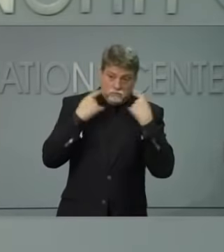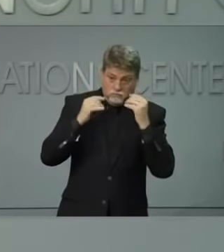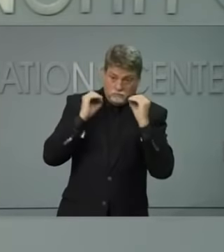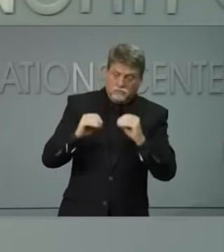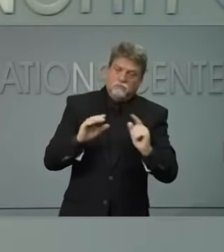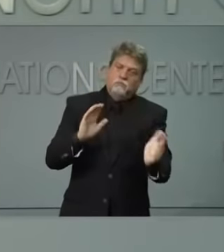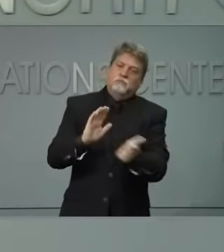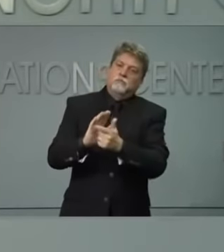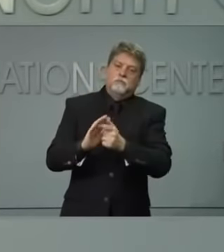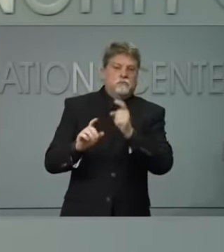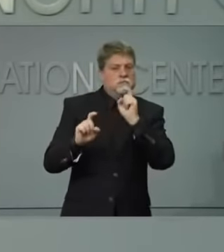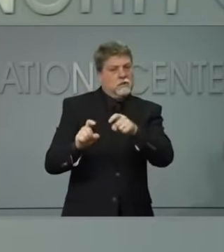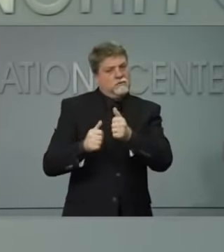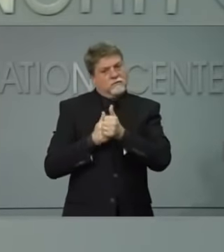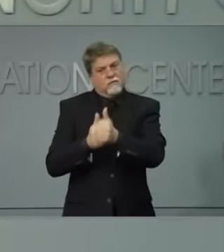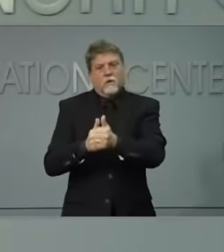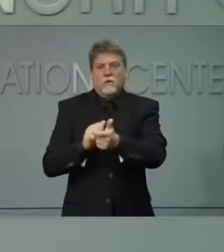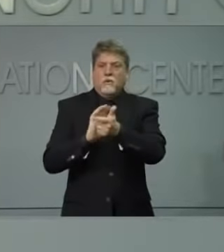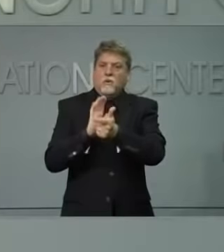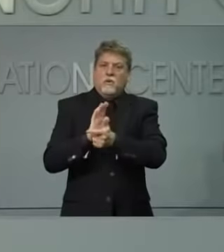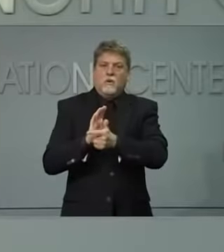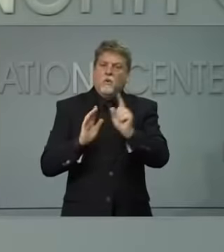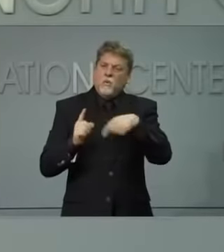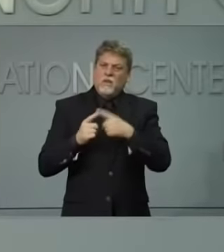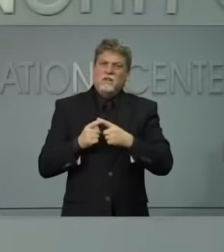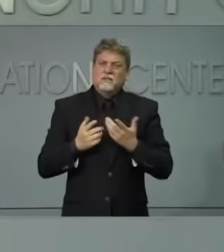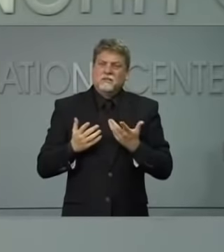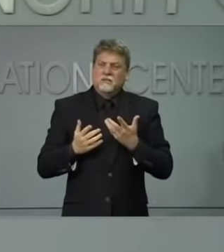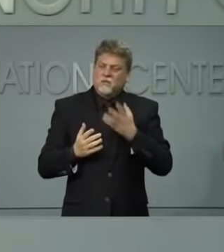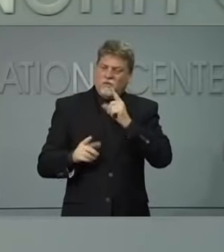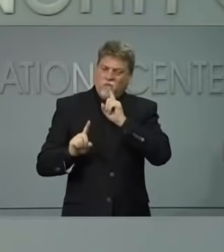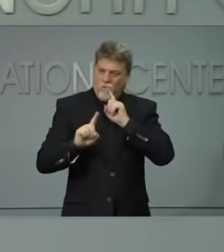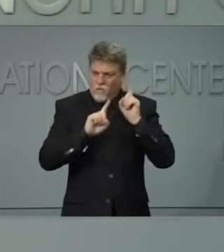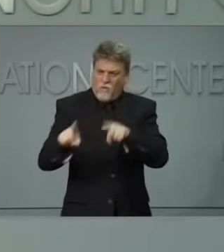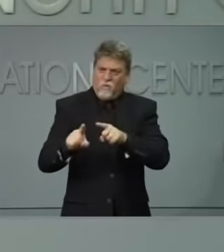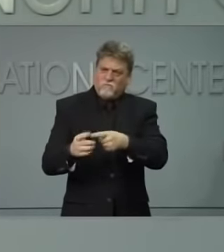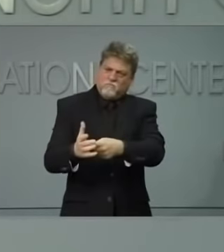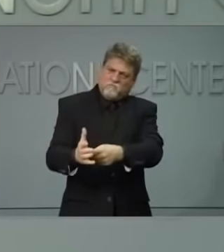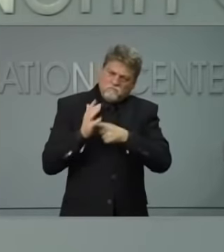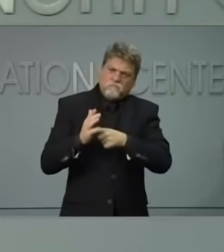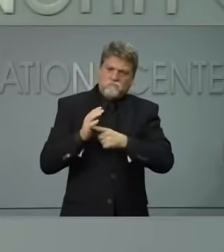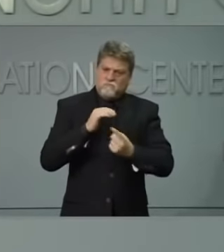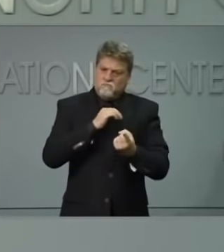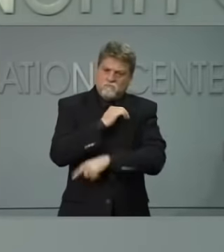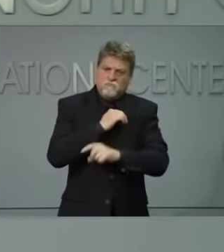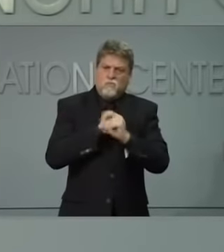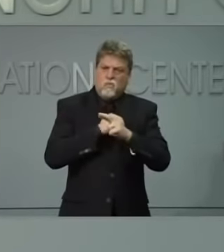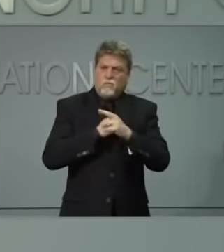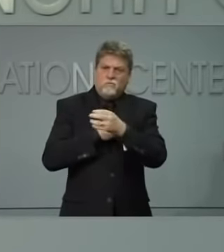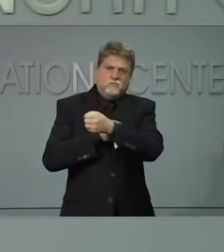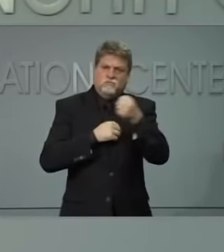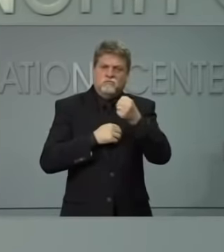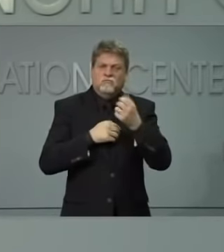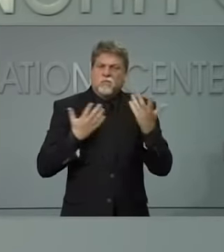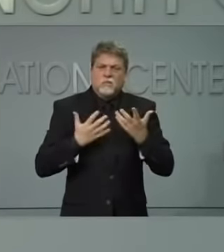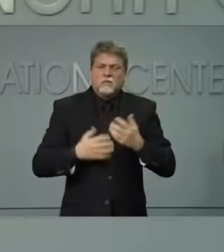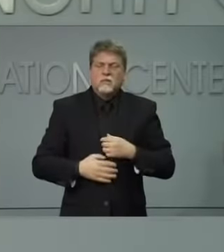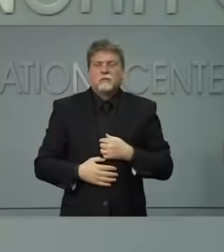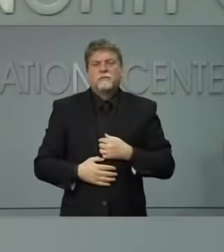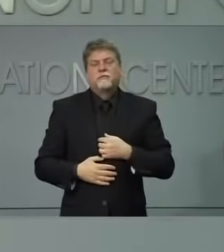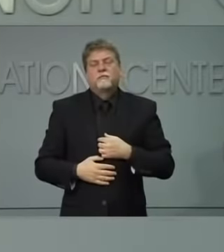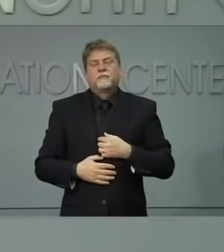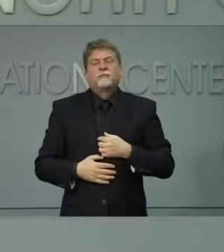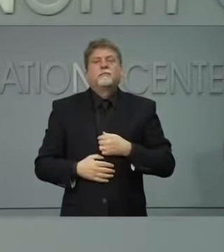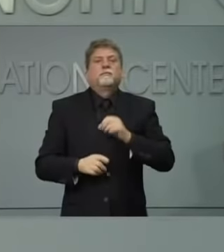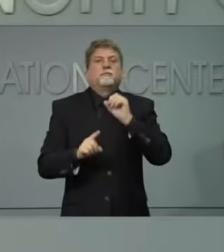you're supposed to, there are going to be repercussions? Well, first, a lot of people are complying with these